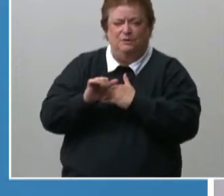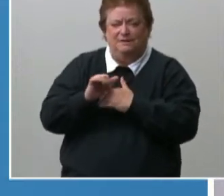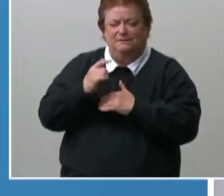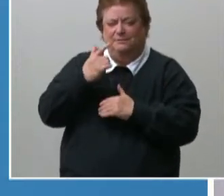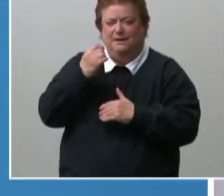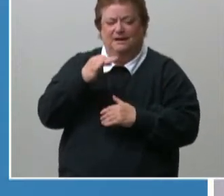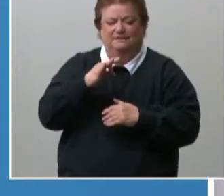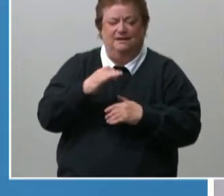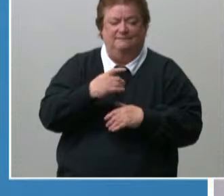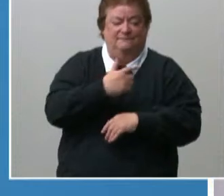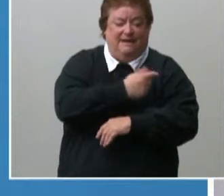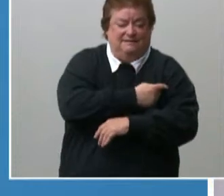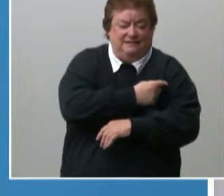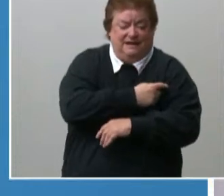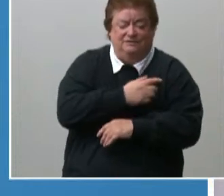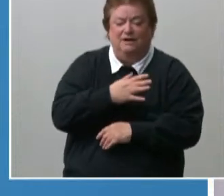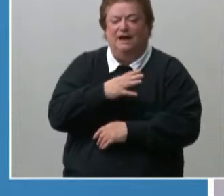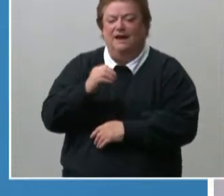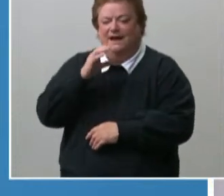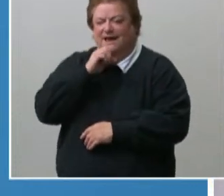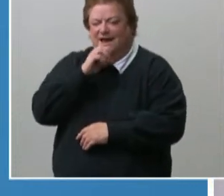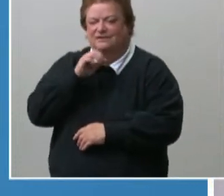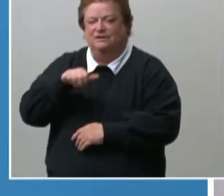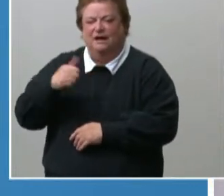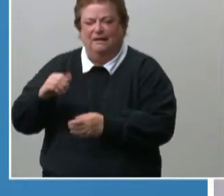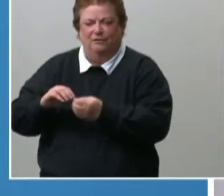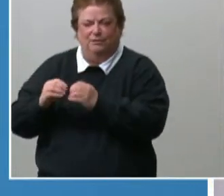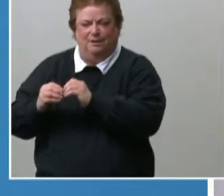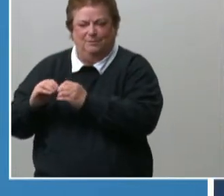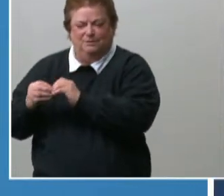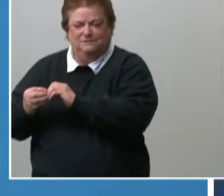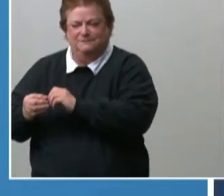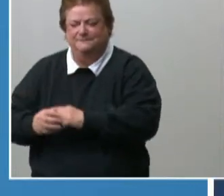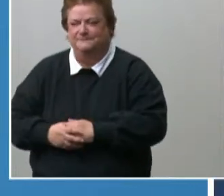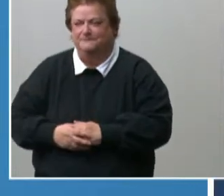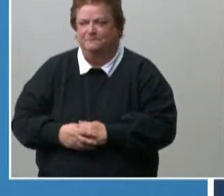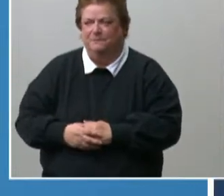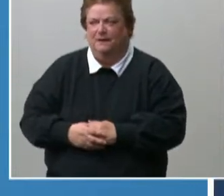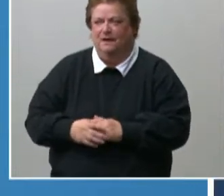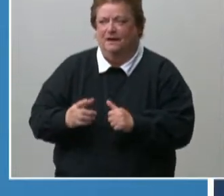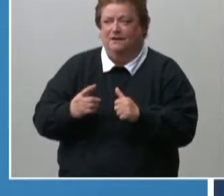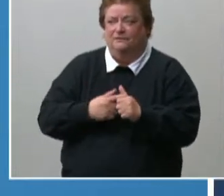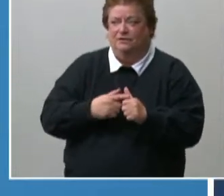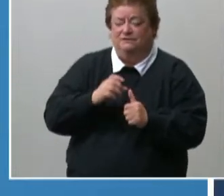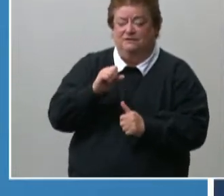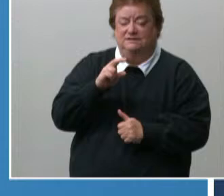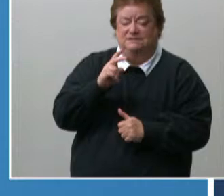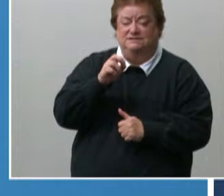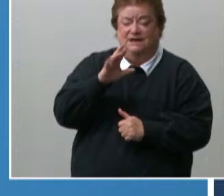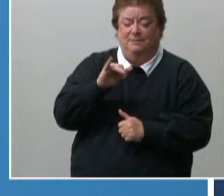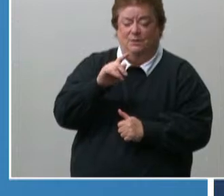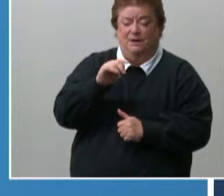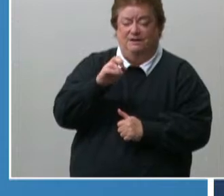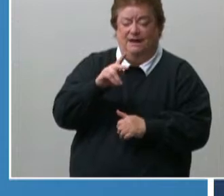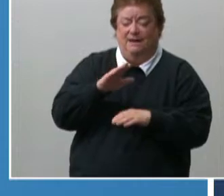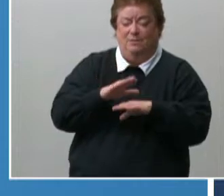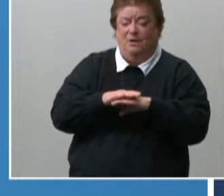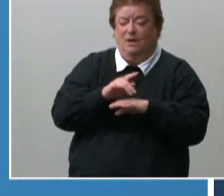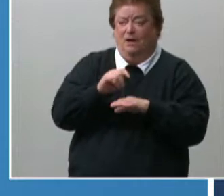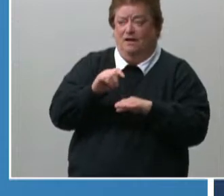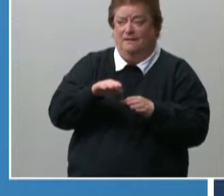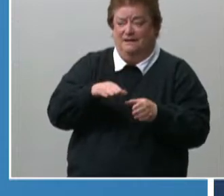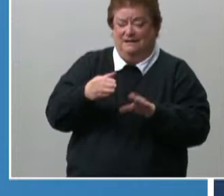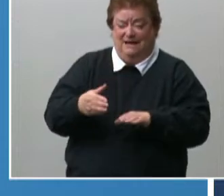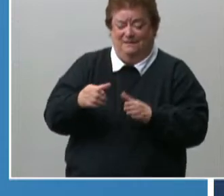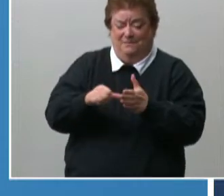vaccination status, age, and other demographics. First, our summary tab on the deaths page shows the number